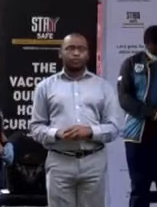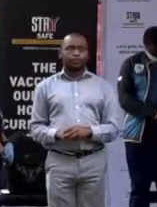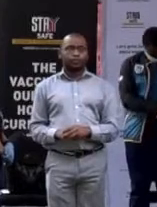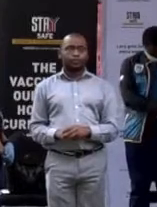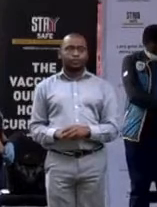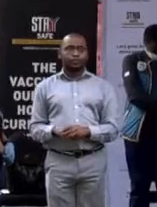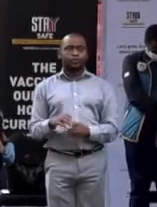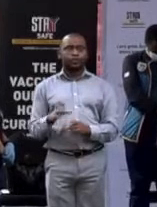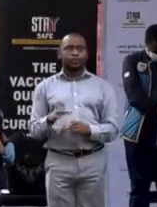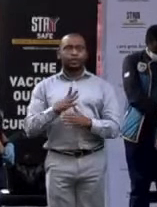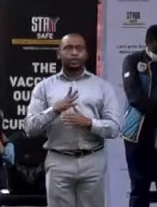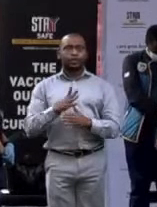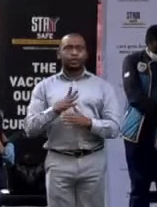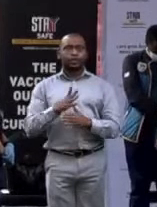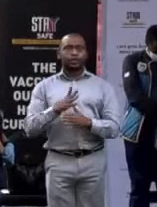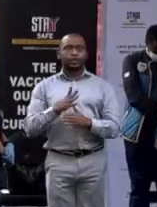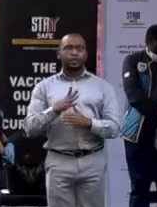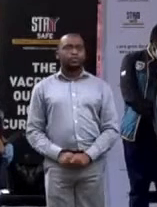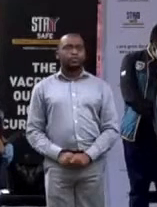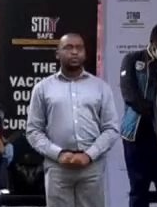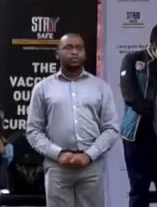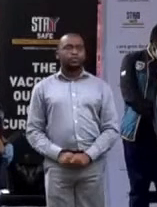much.